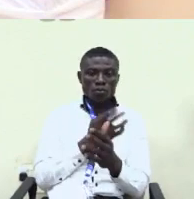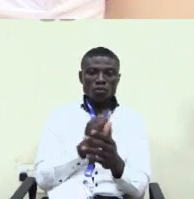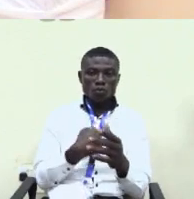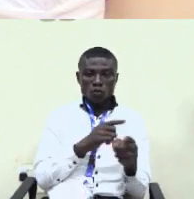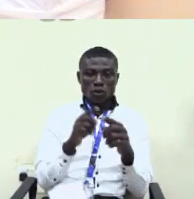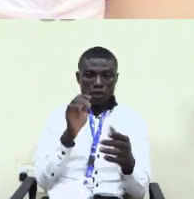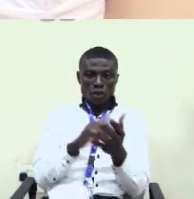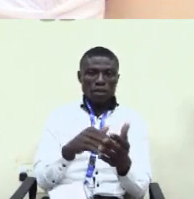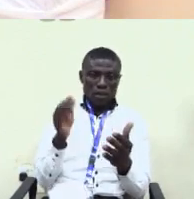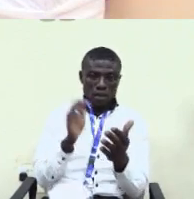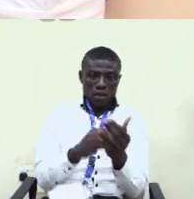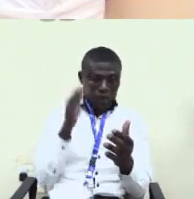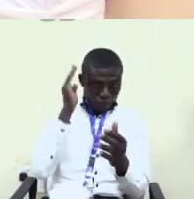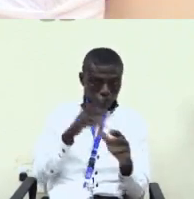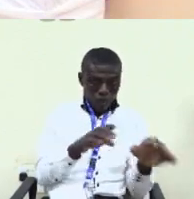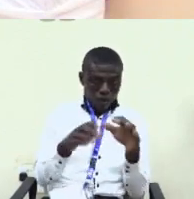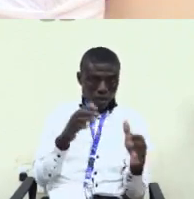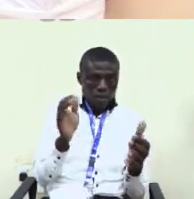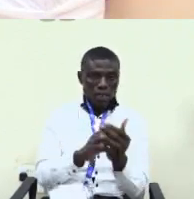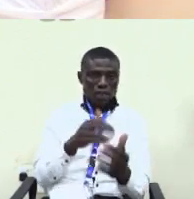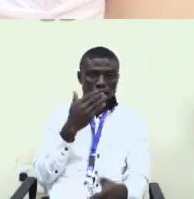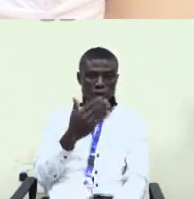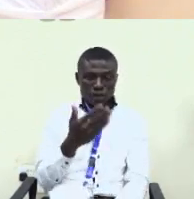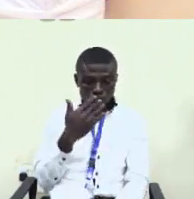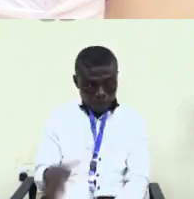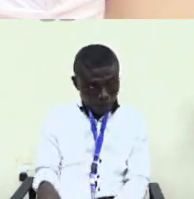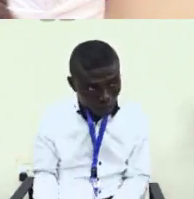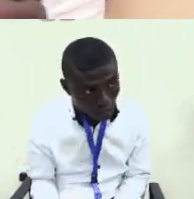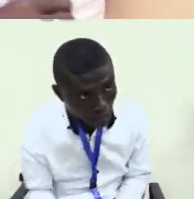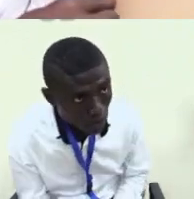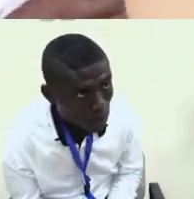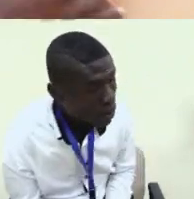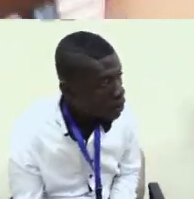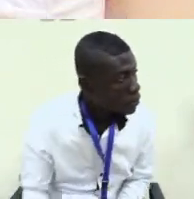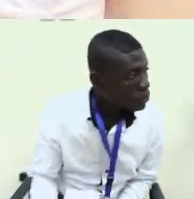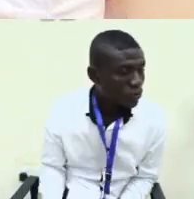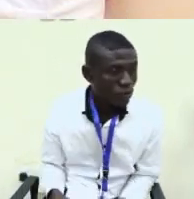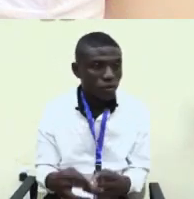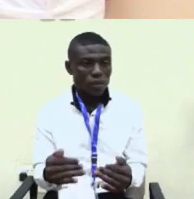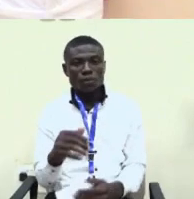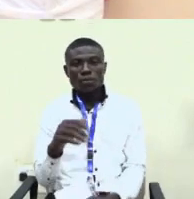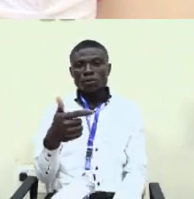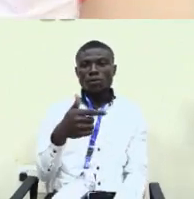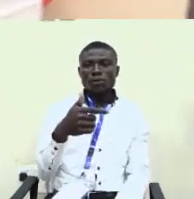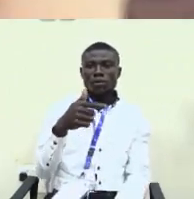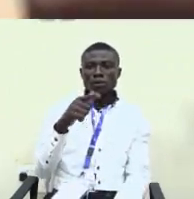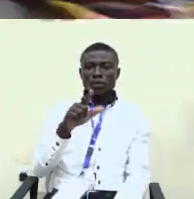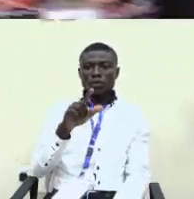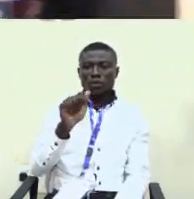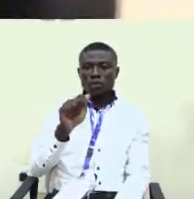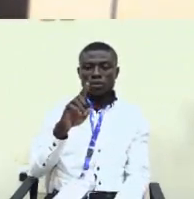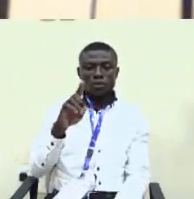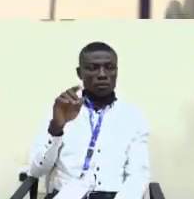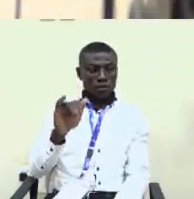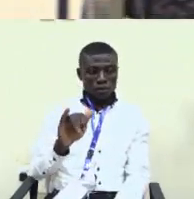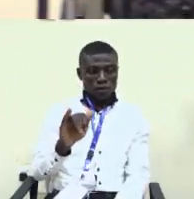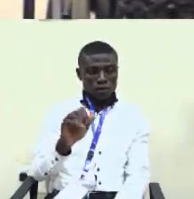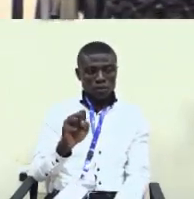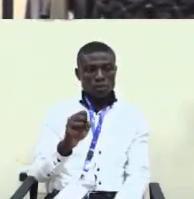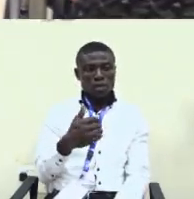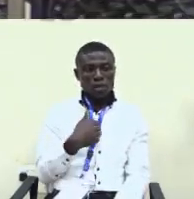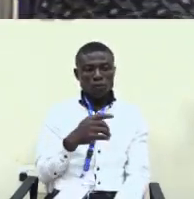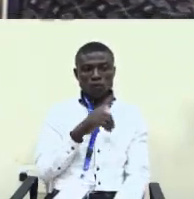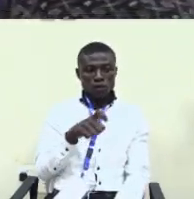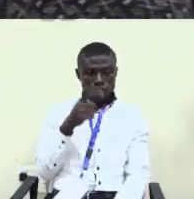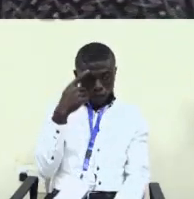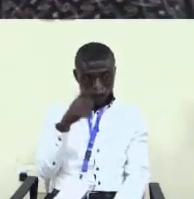will do it again with people living with disability. So, Madam Gladys, please keep the microphone because I have a follow-up